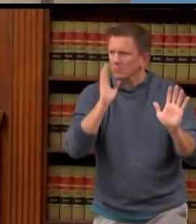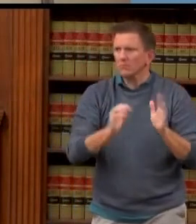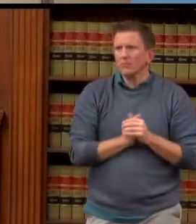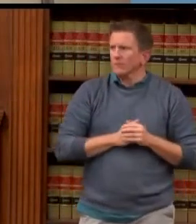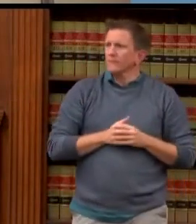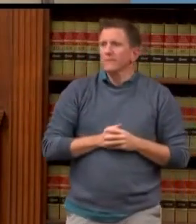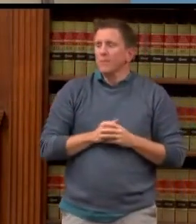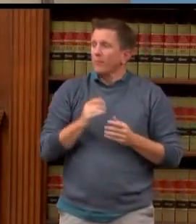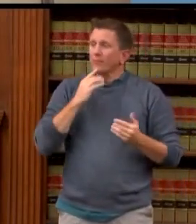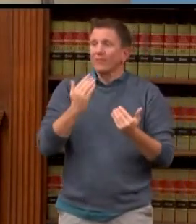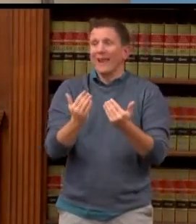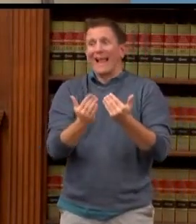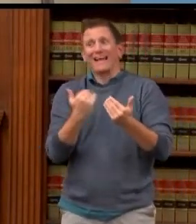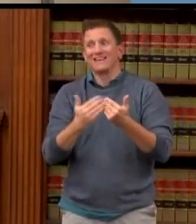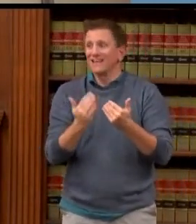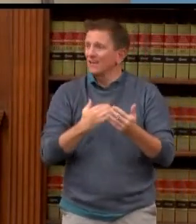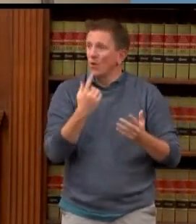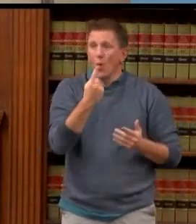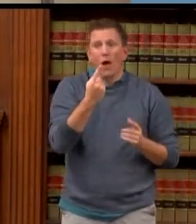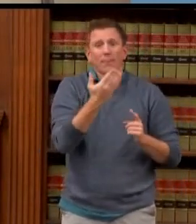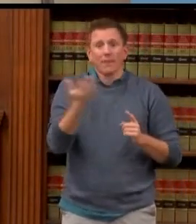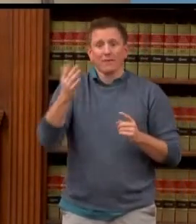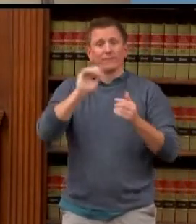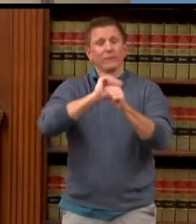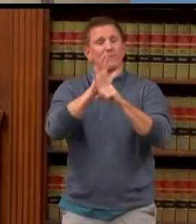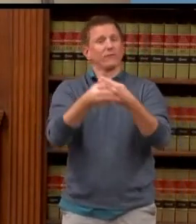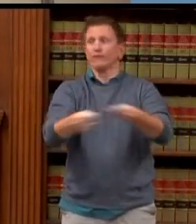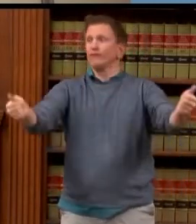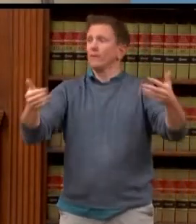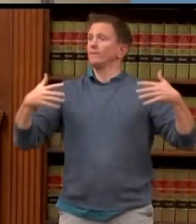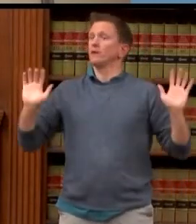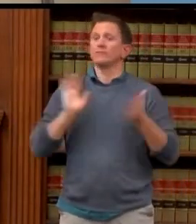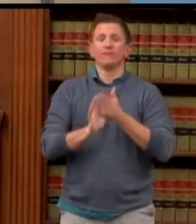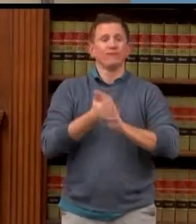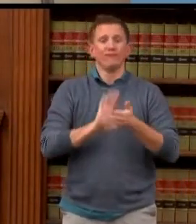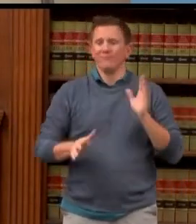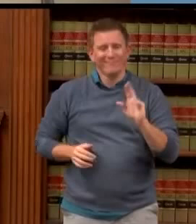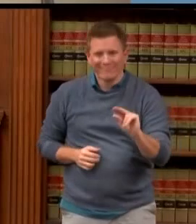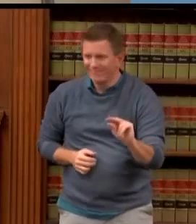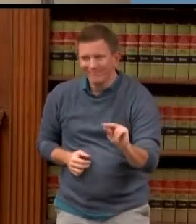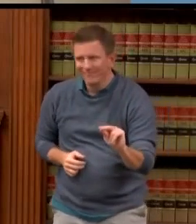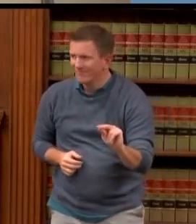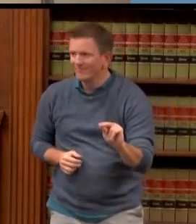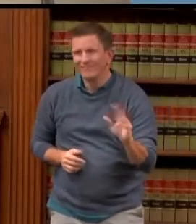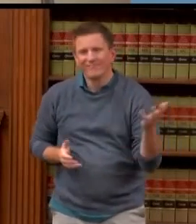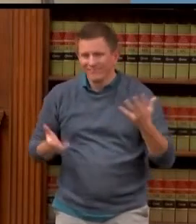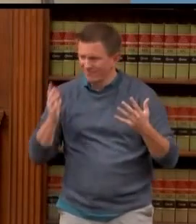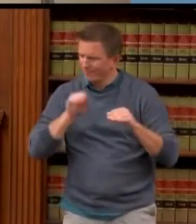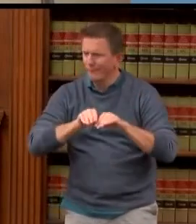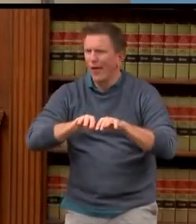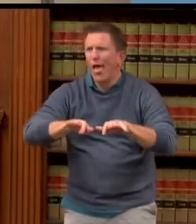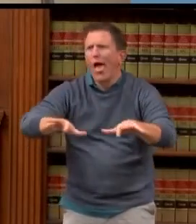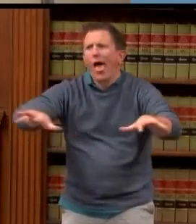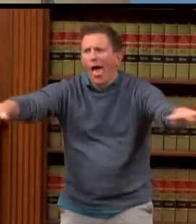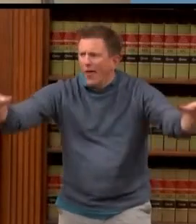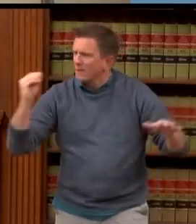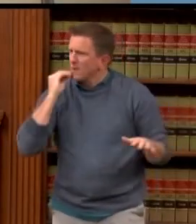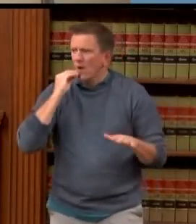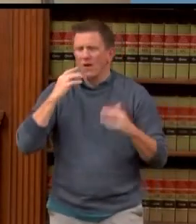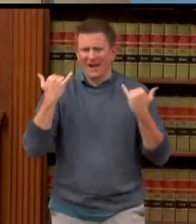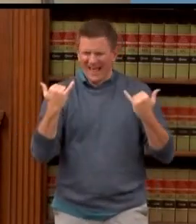It spreads very, very easily. We need to do everything we can, including those things that are outlined in this new